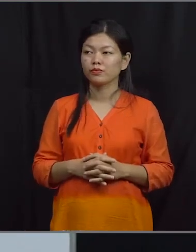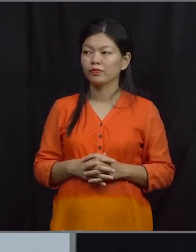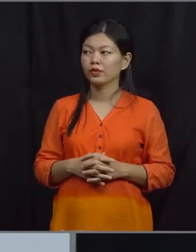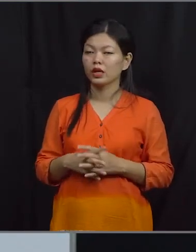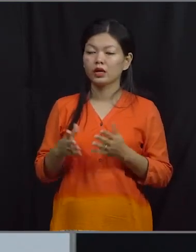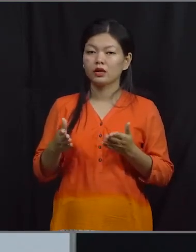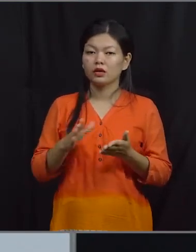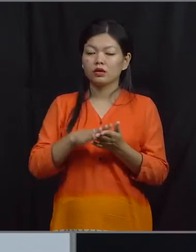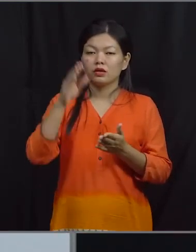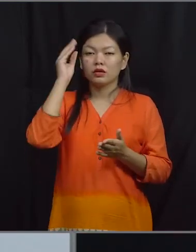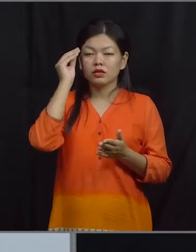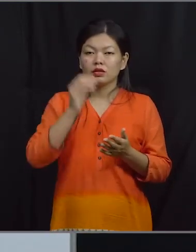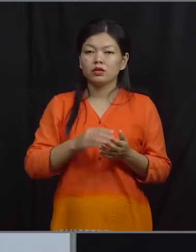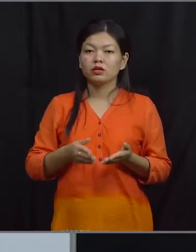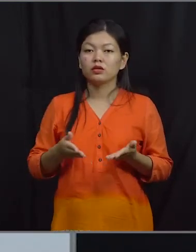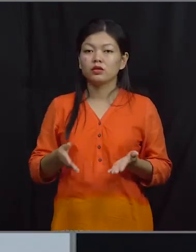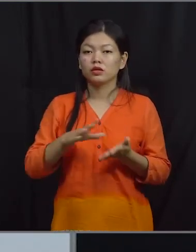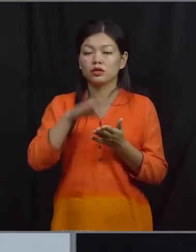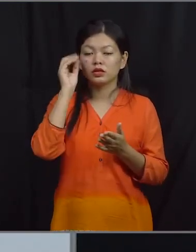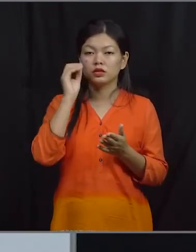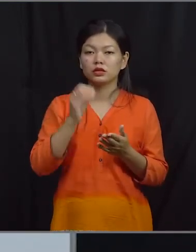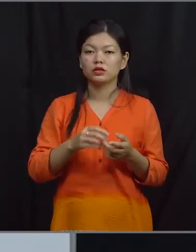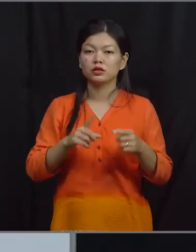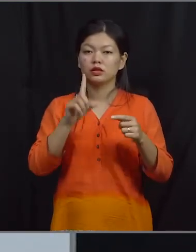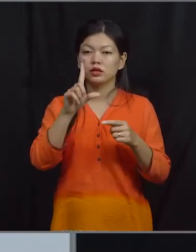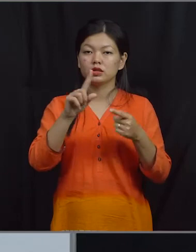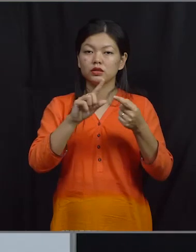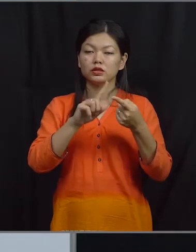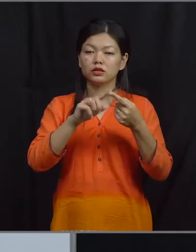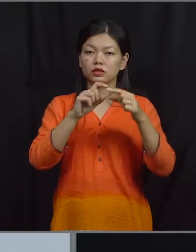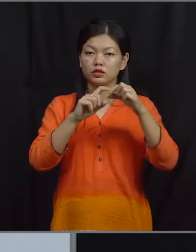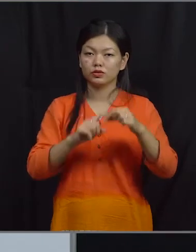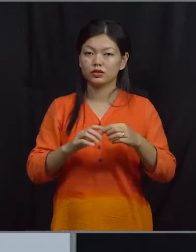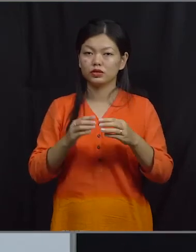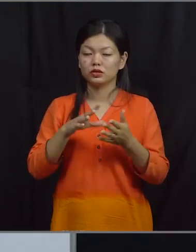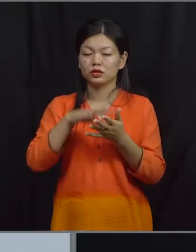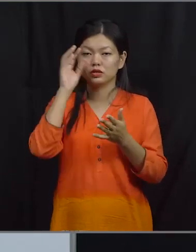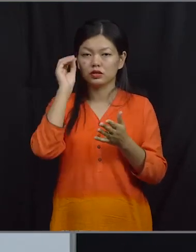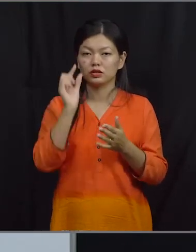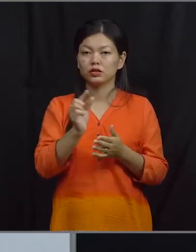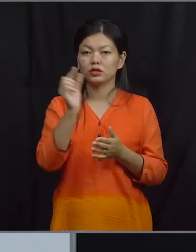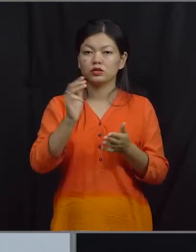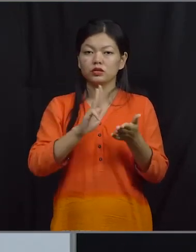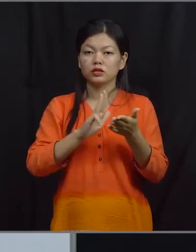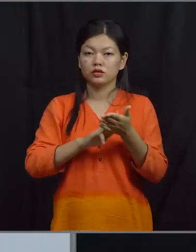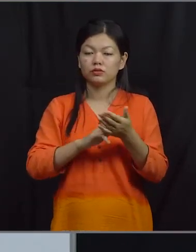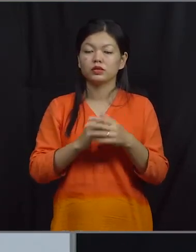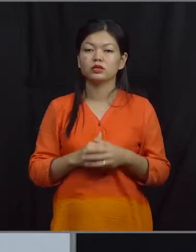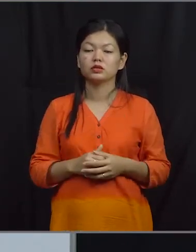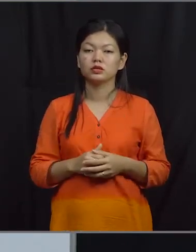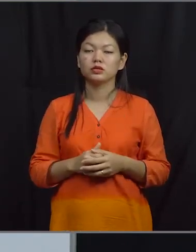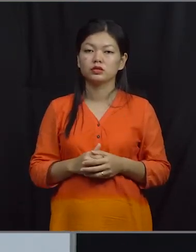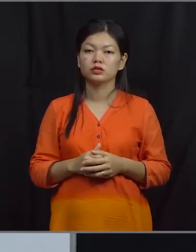Today we learn how to solve the system of linear equations using matrix method. Otherwise we can say that using inverse of a